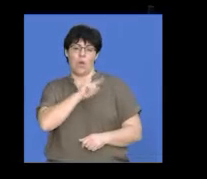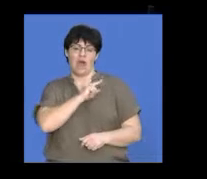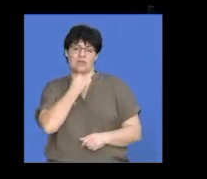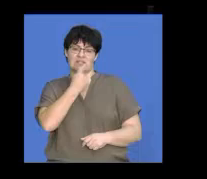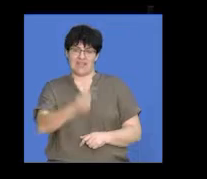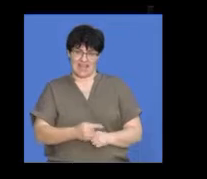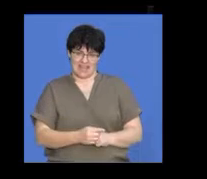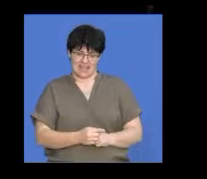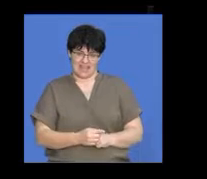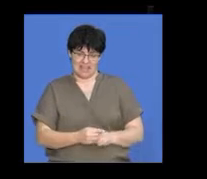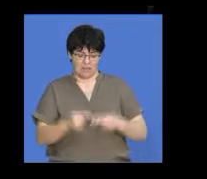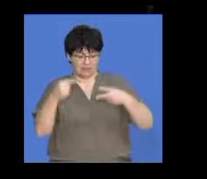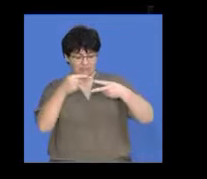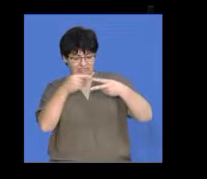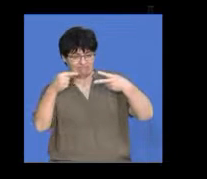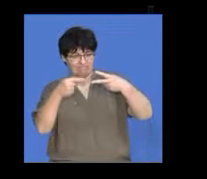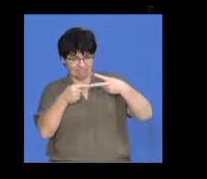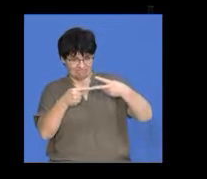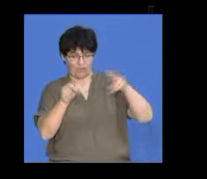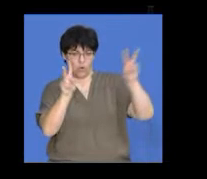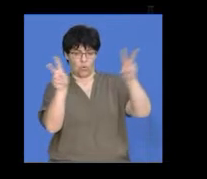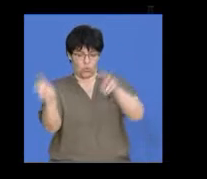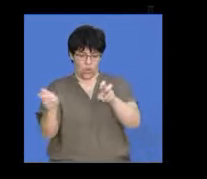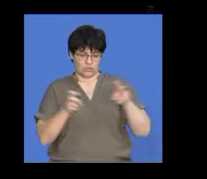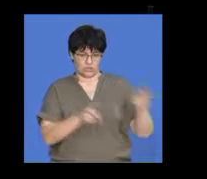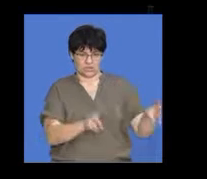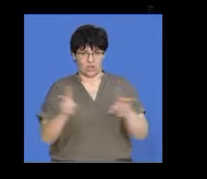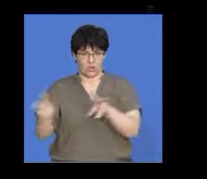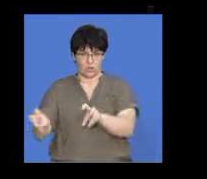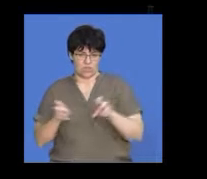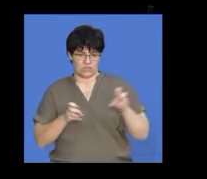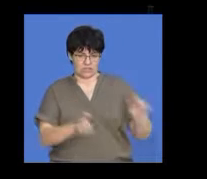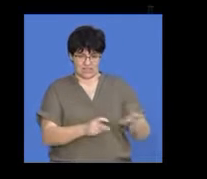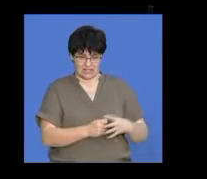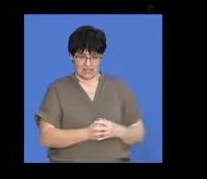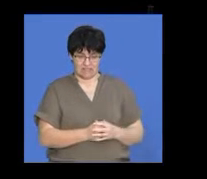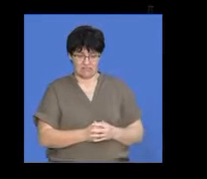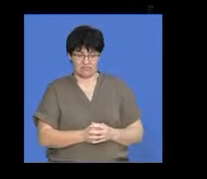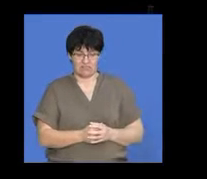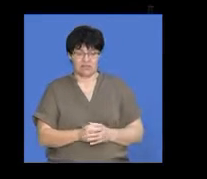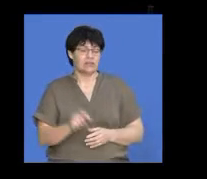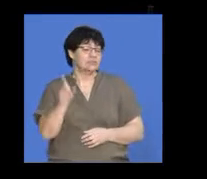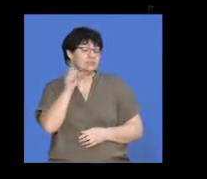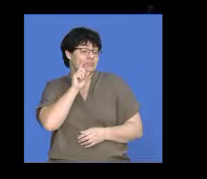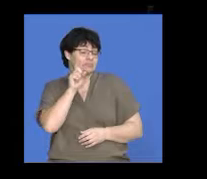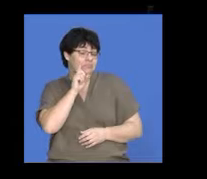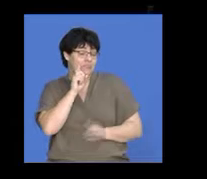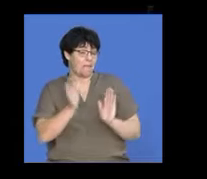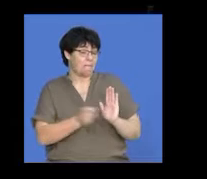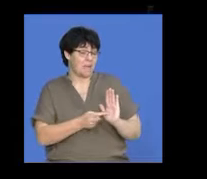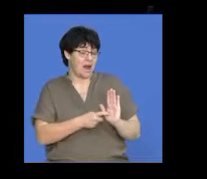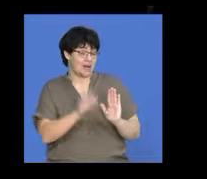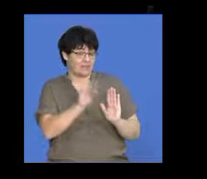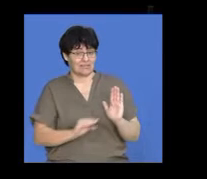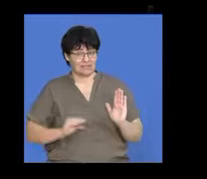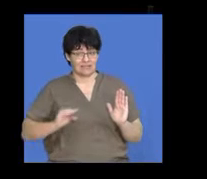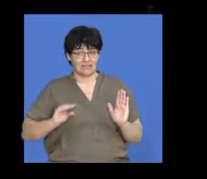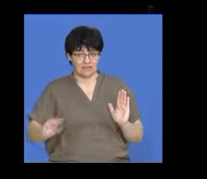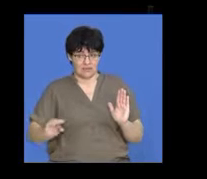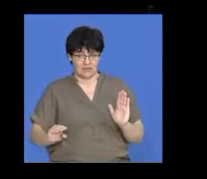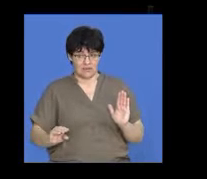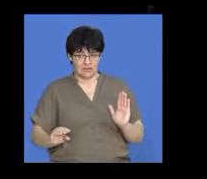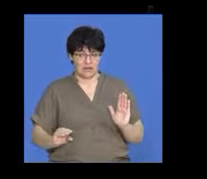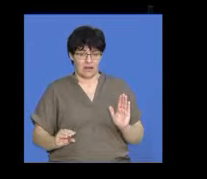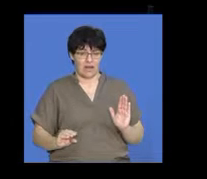with 2 quotes from the source. And you can see from the mark allocation there, you're getting